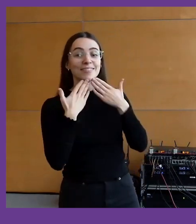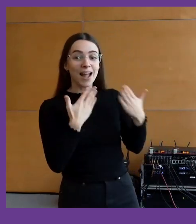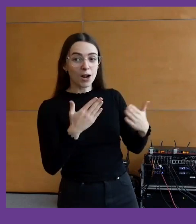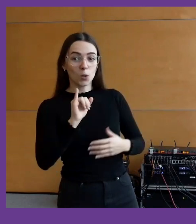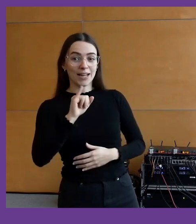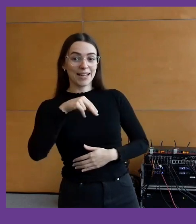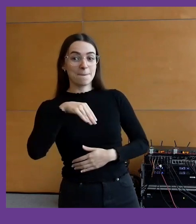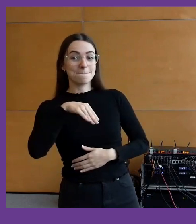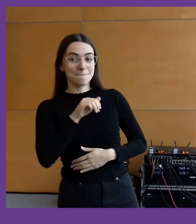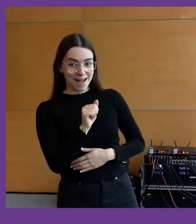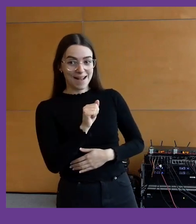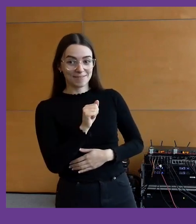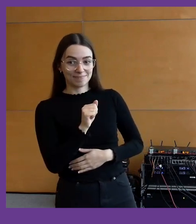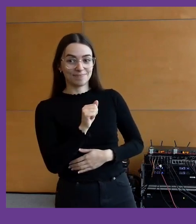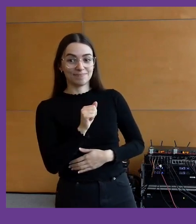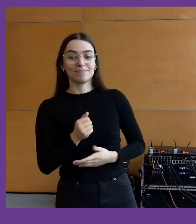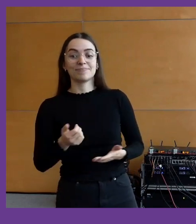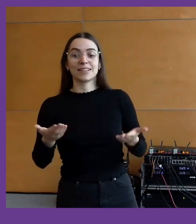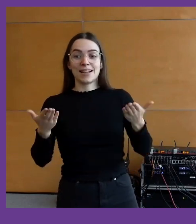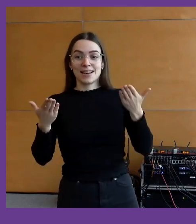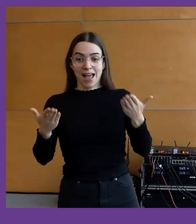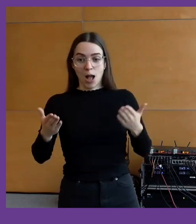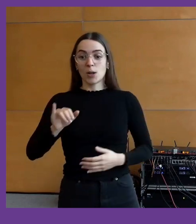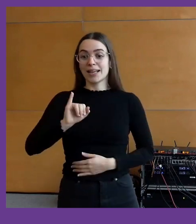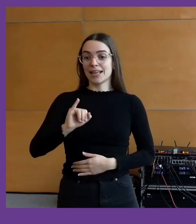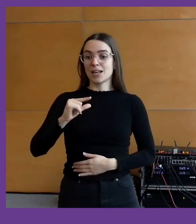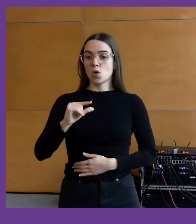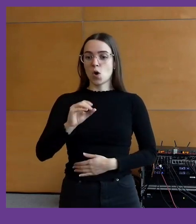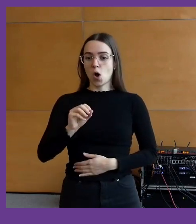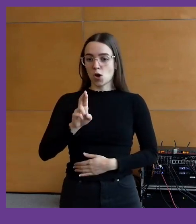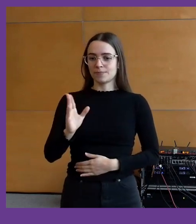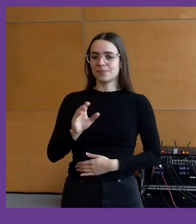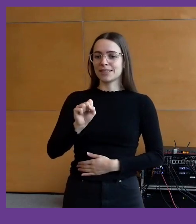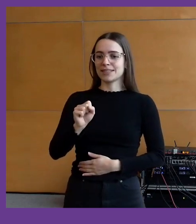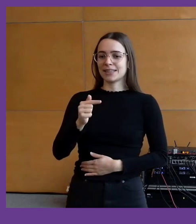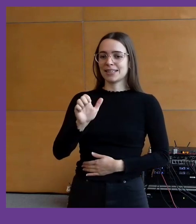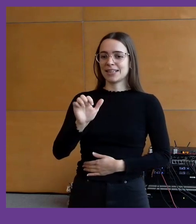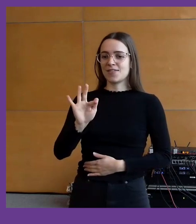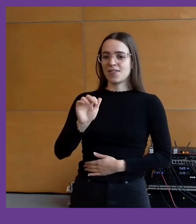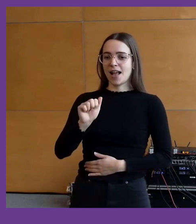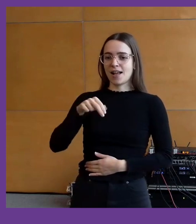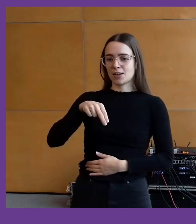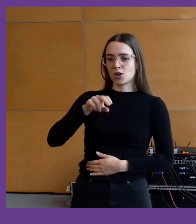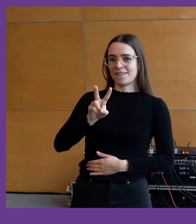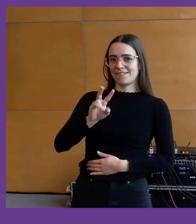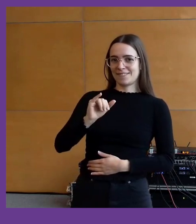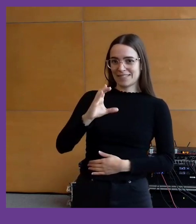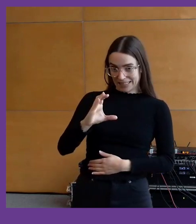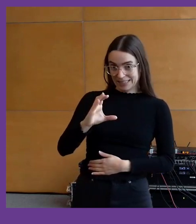el español es su lenguaje en la intimidad, ¿no? Según me comentabas antes. Igor es una de las personas más comprometidas que he